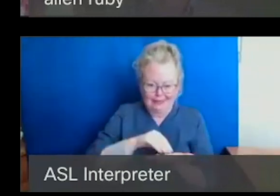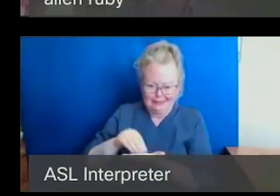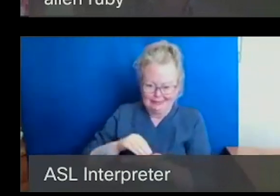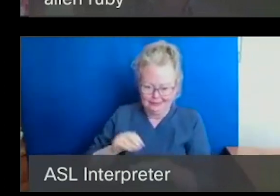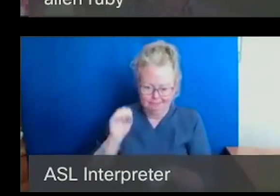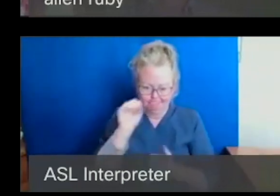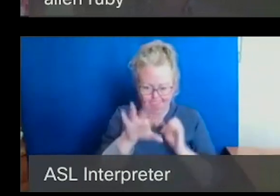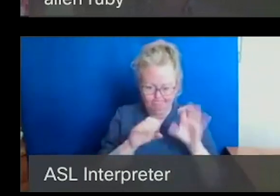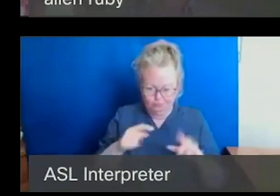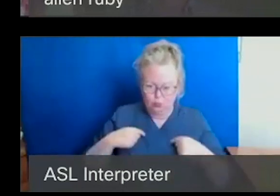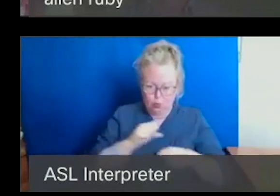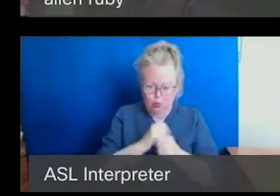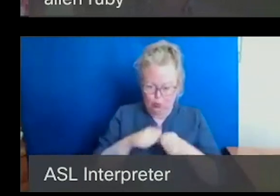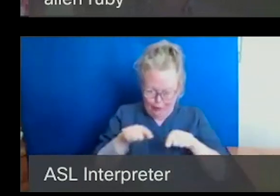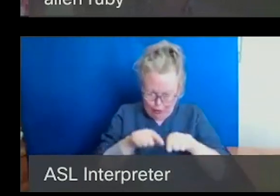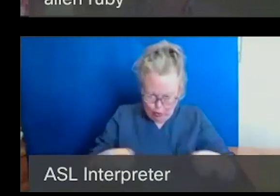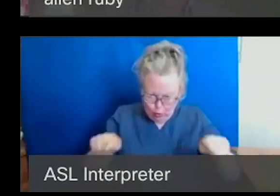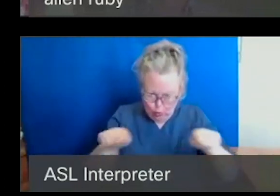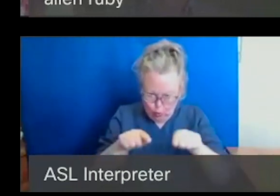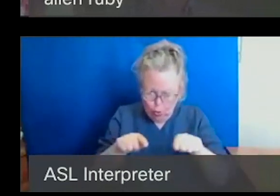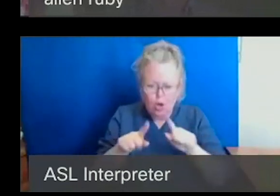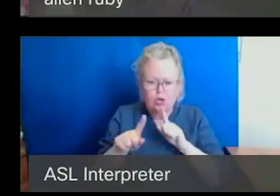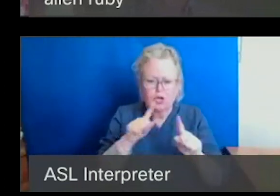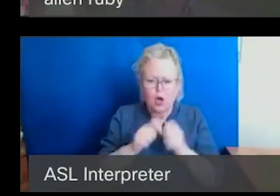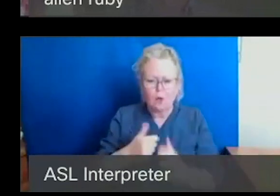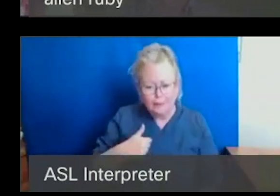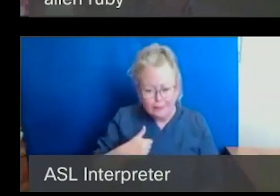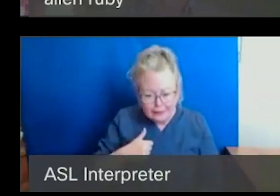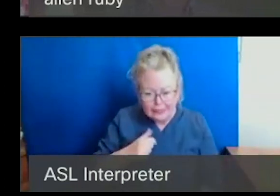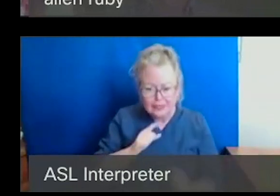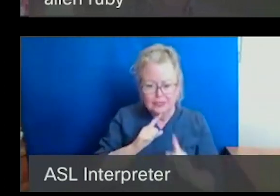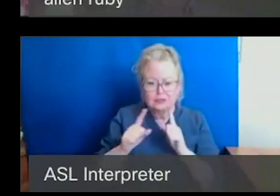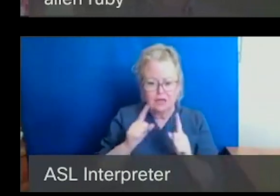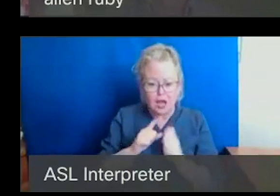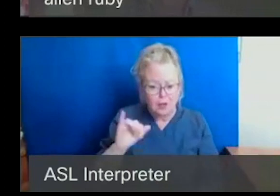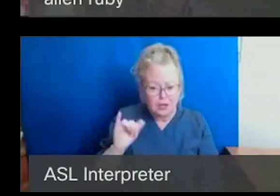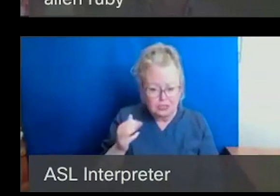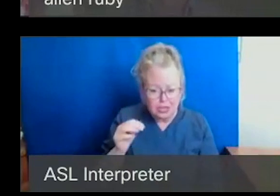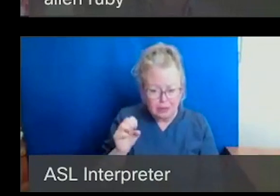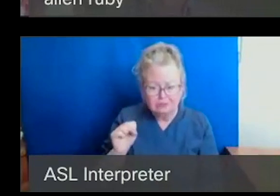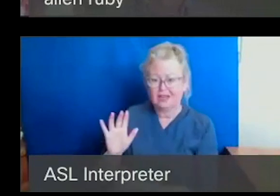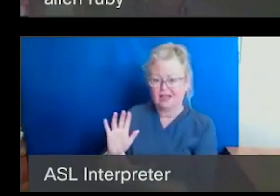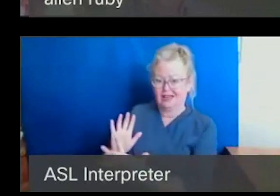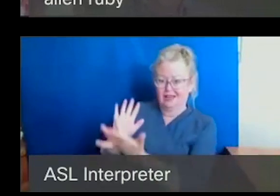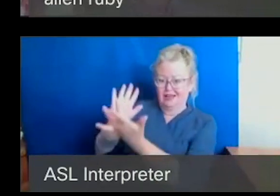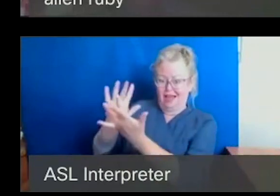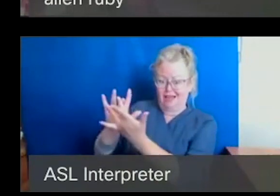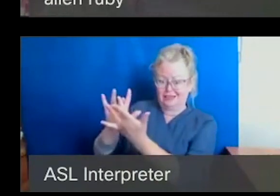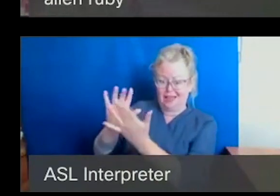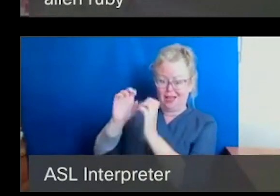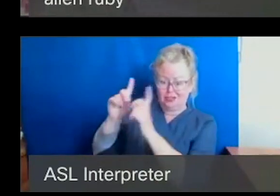webinar, that you should contact James and I if you have questions about the grant program and your application.